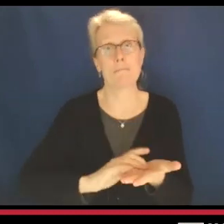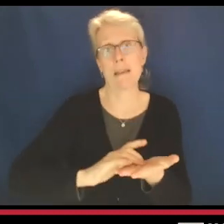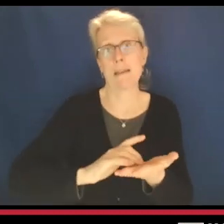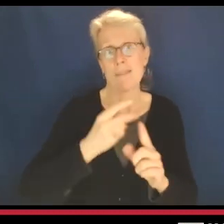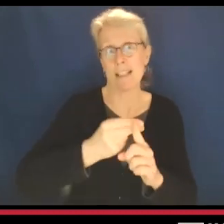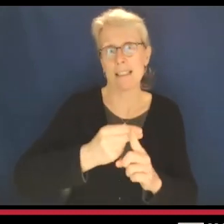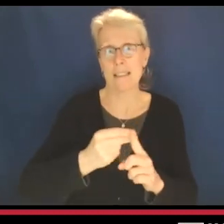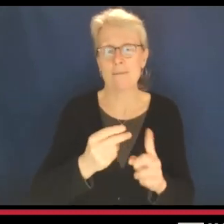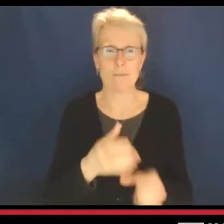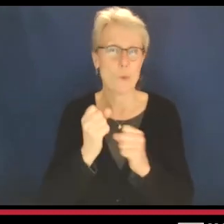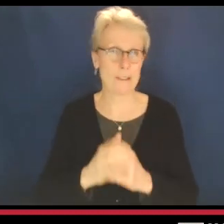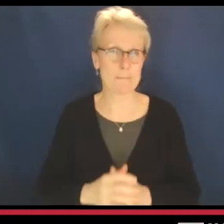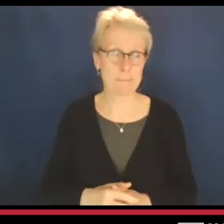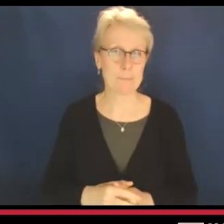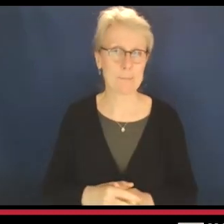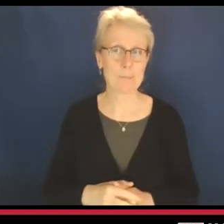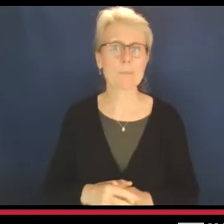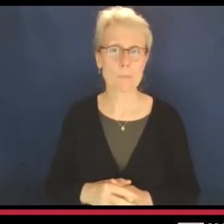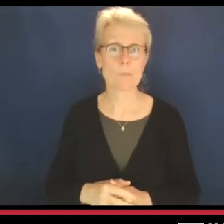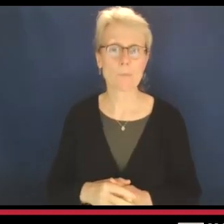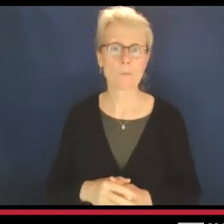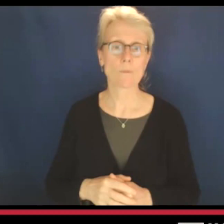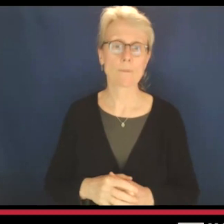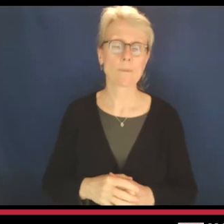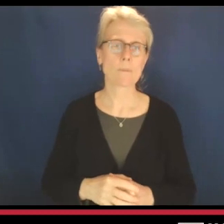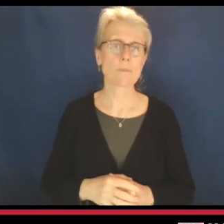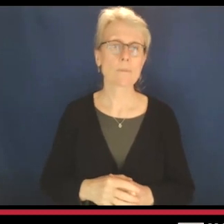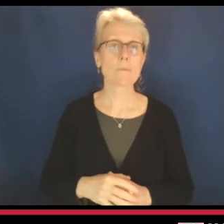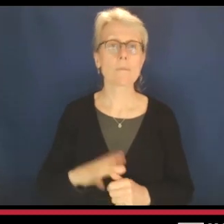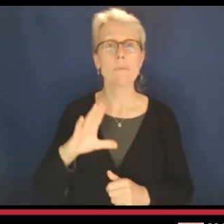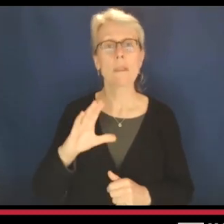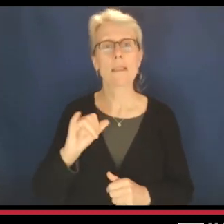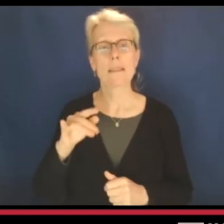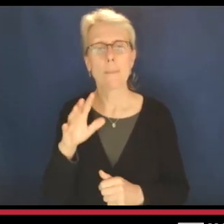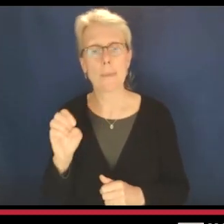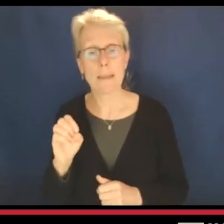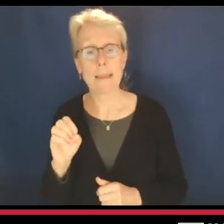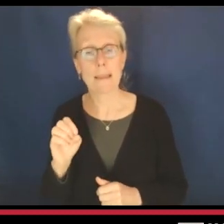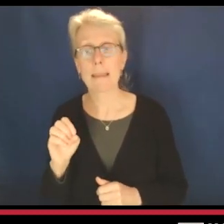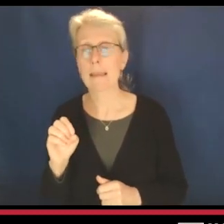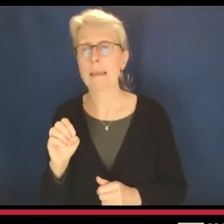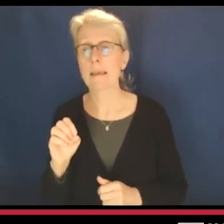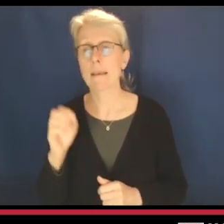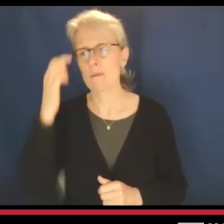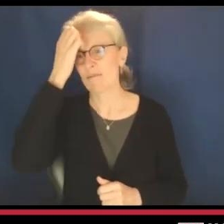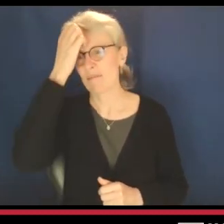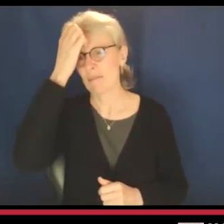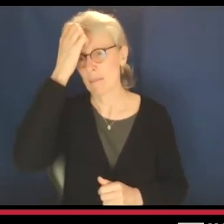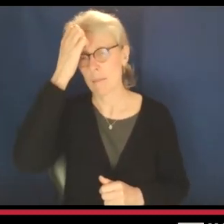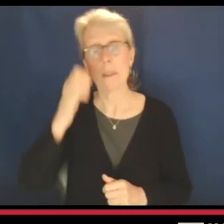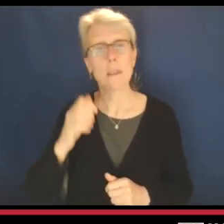think the other thing I would say is that that CEPI and others have come up with the notion of